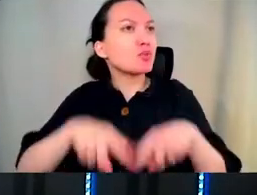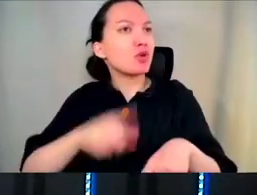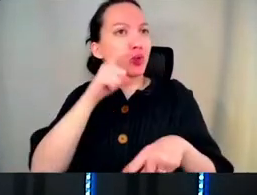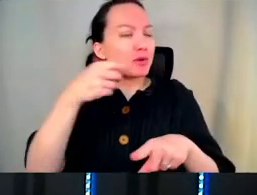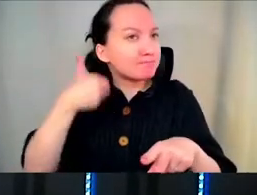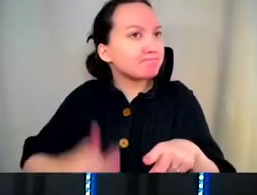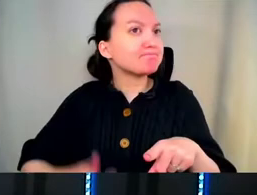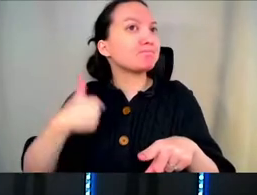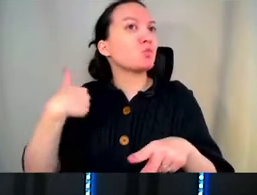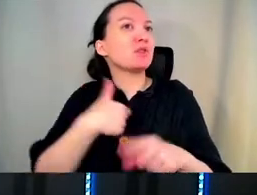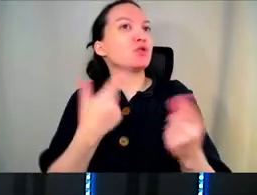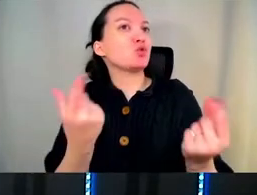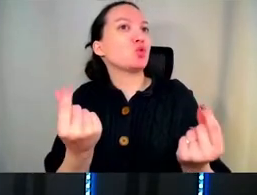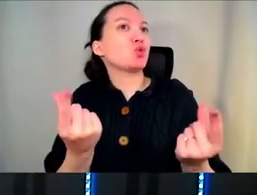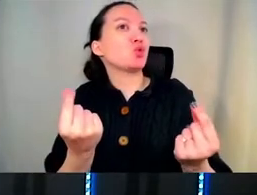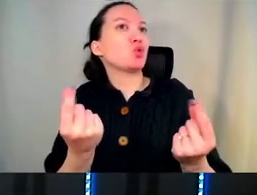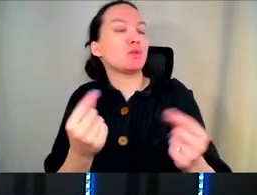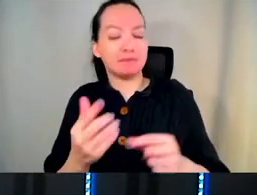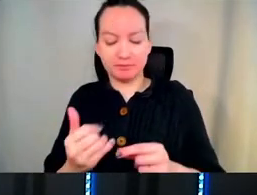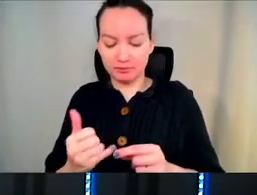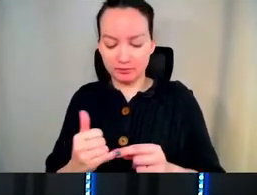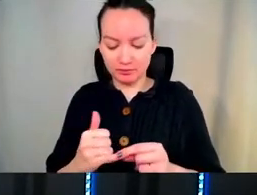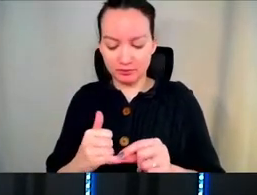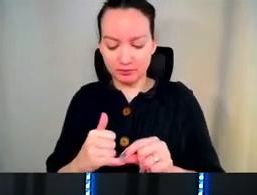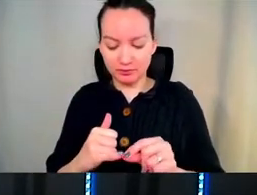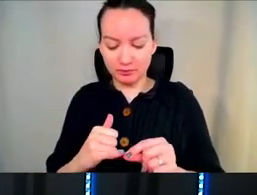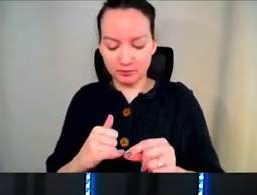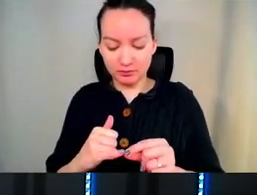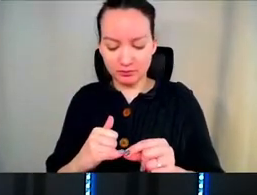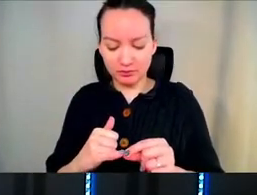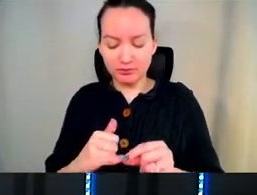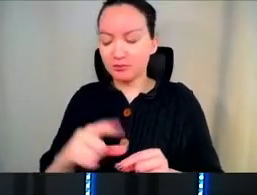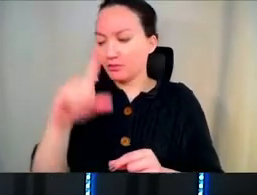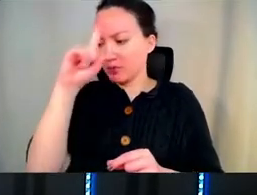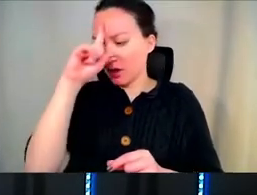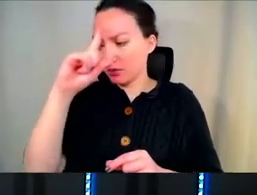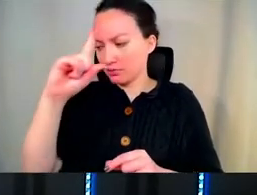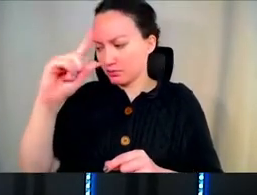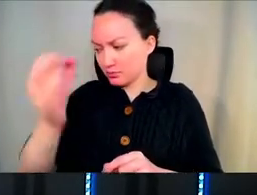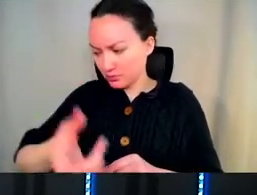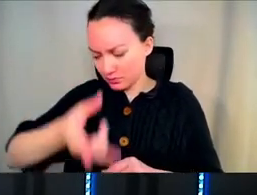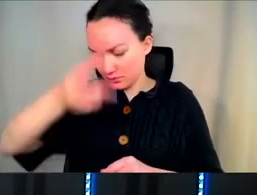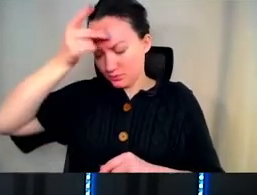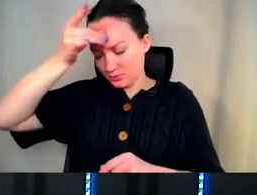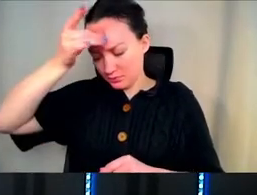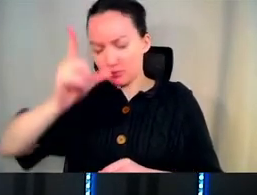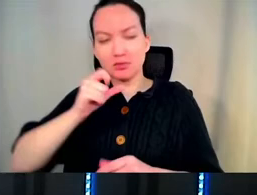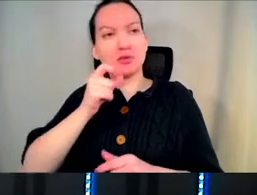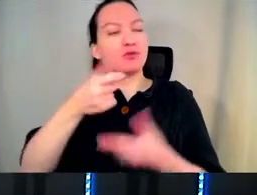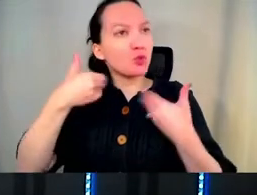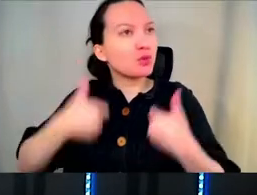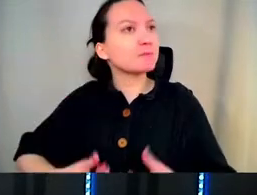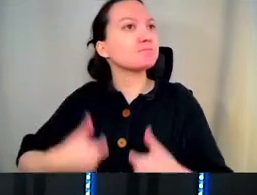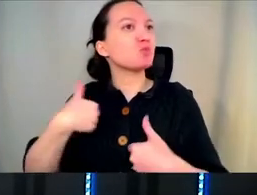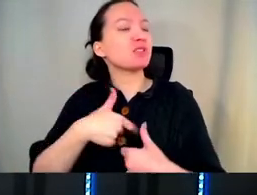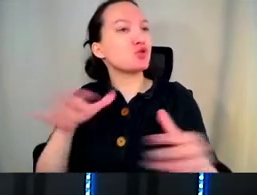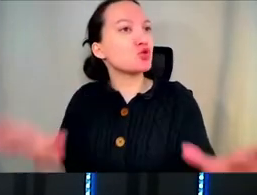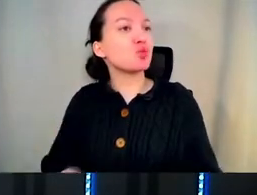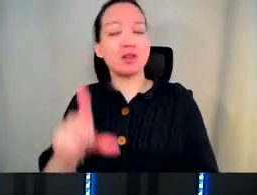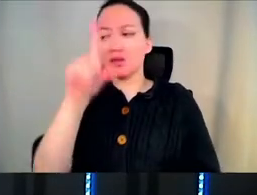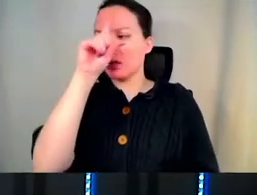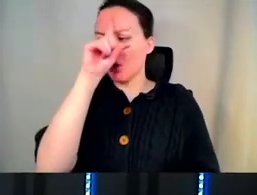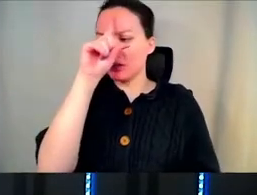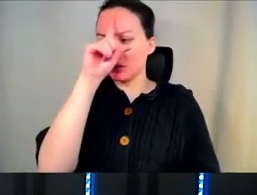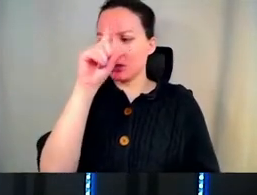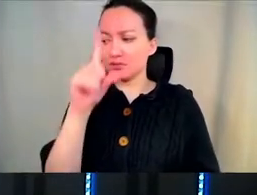we are and what we do. The thoughts we allow into our brain drive who we are and what we do. Thoughts are